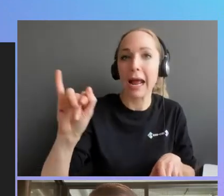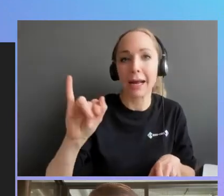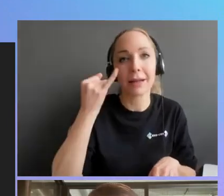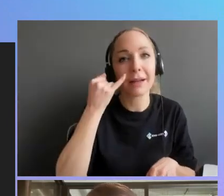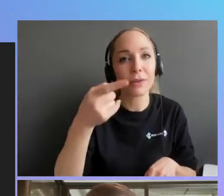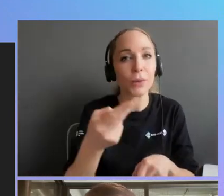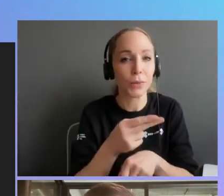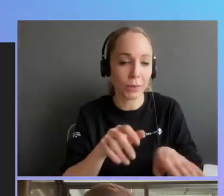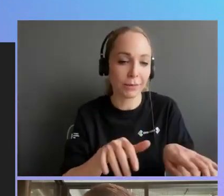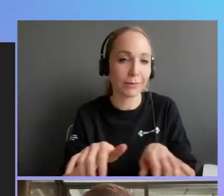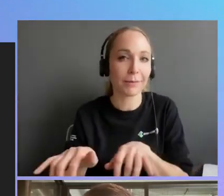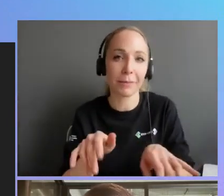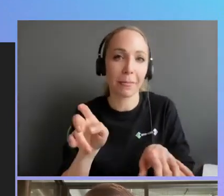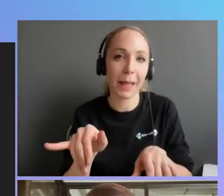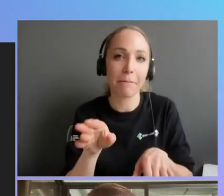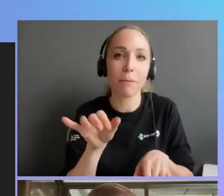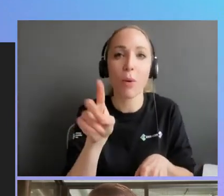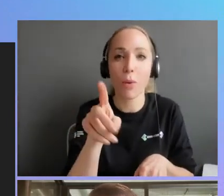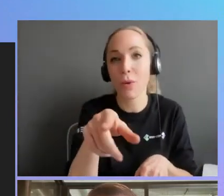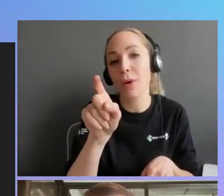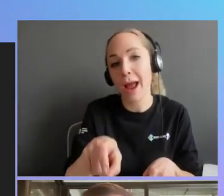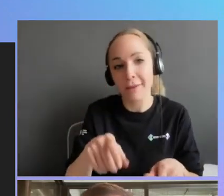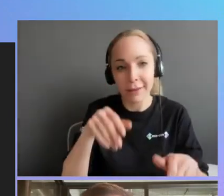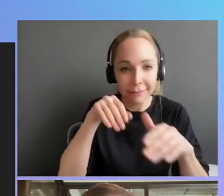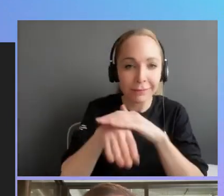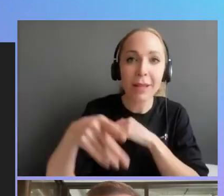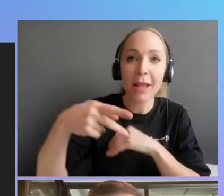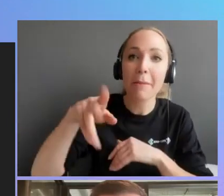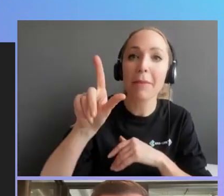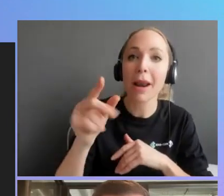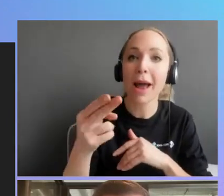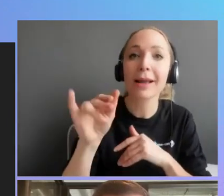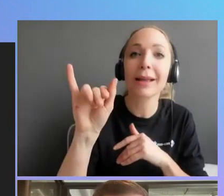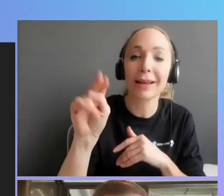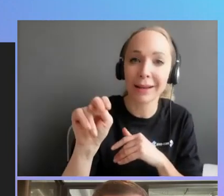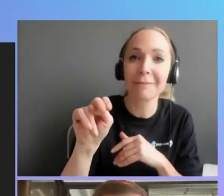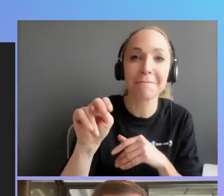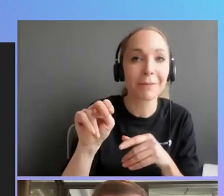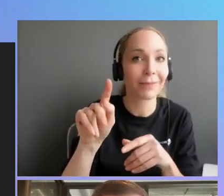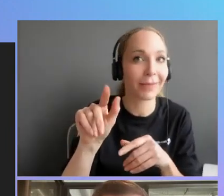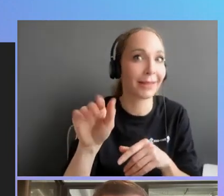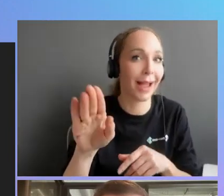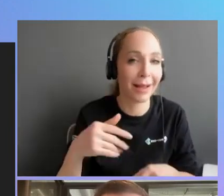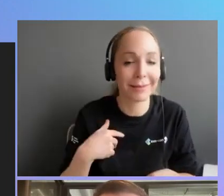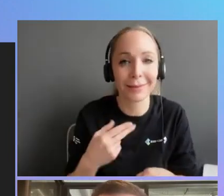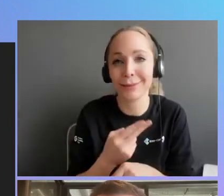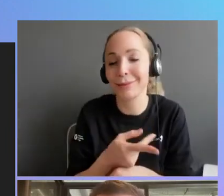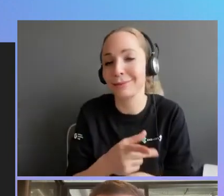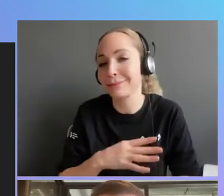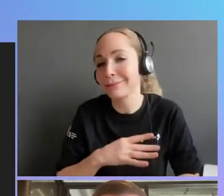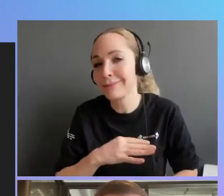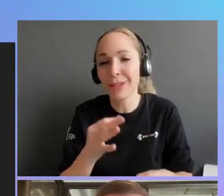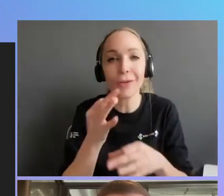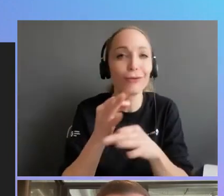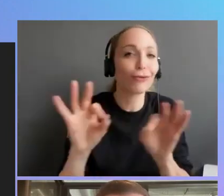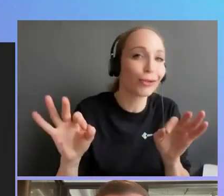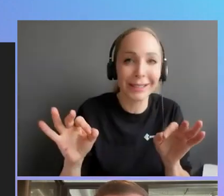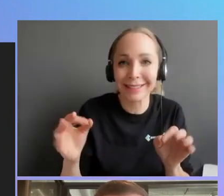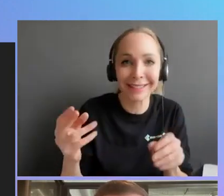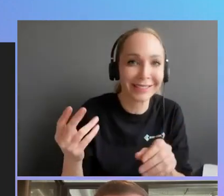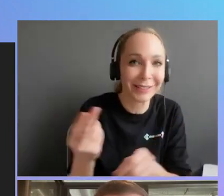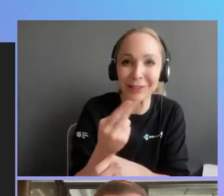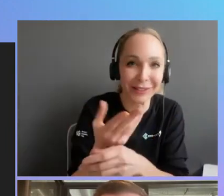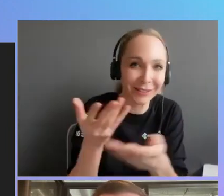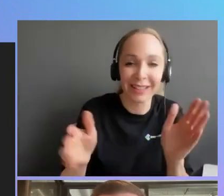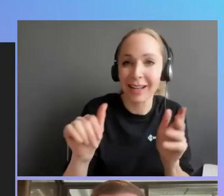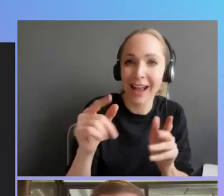there, you want to activate the Plugins tab. And since I've recently used this awesome free-to-use Axe for Designers plugin, it's here, but you could